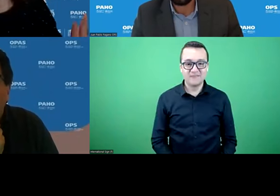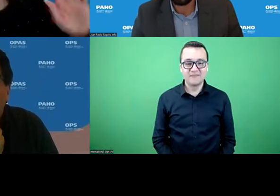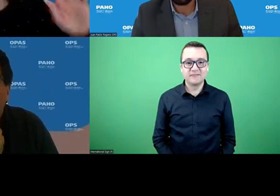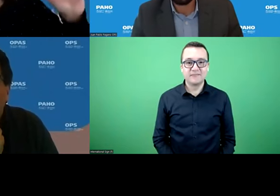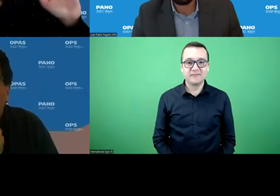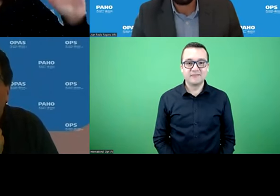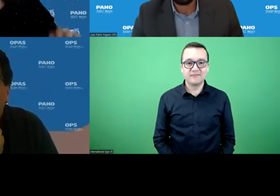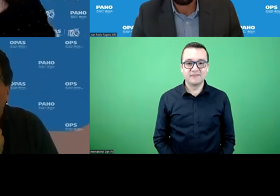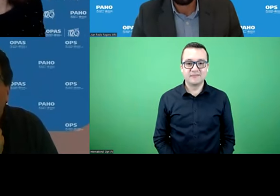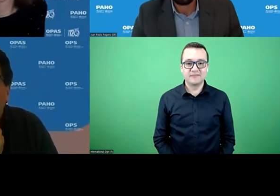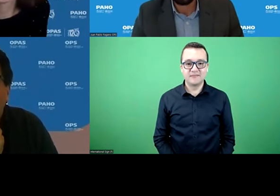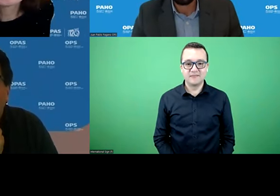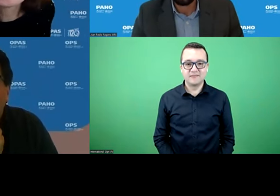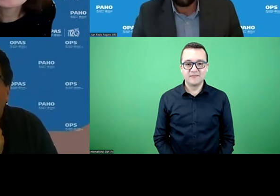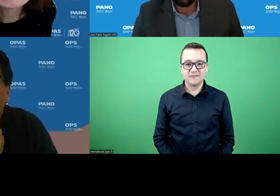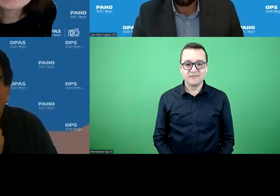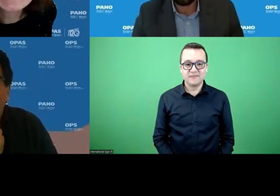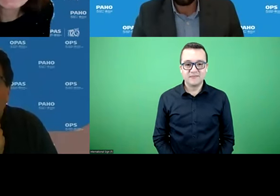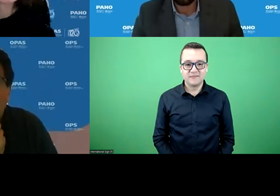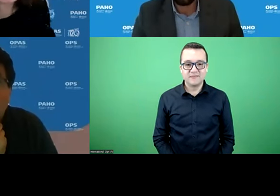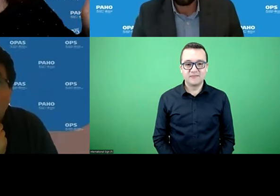November 21st. Bye. Bye.